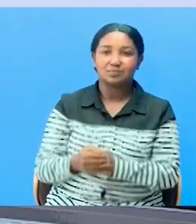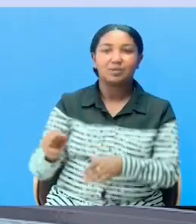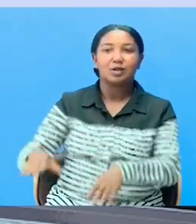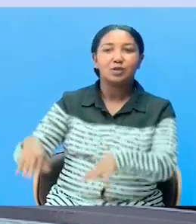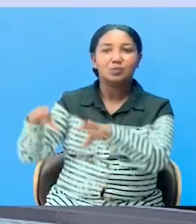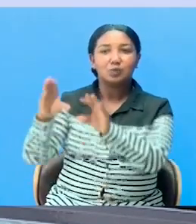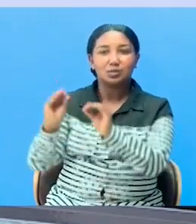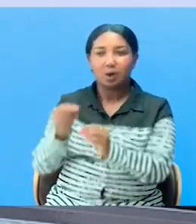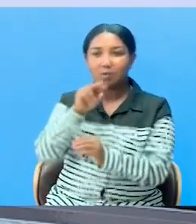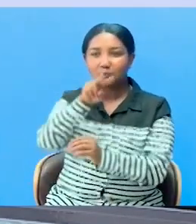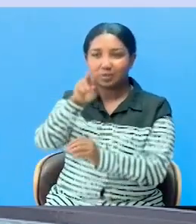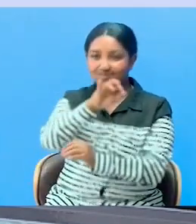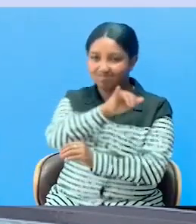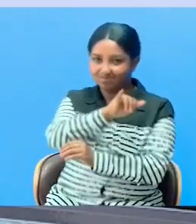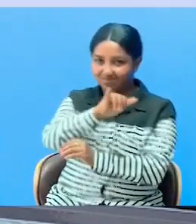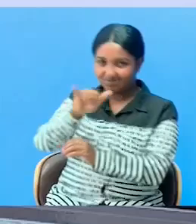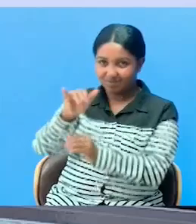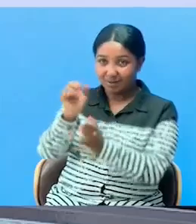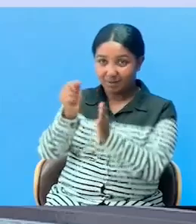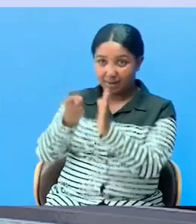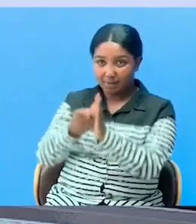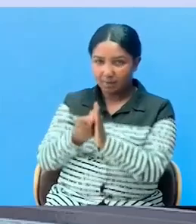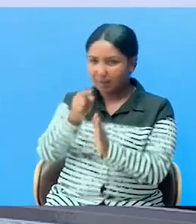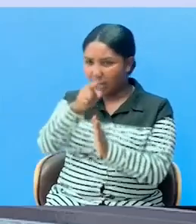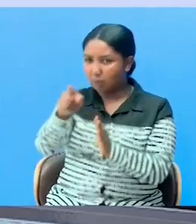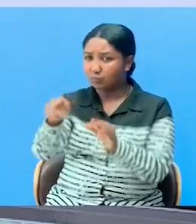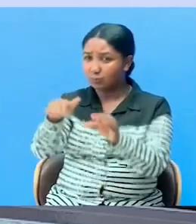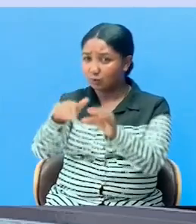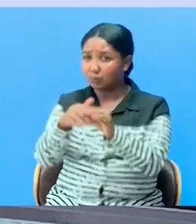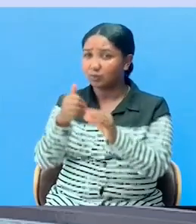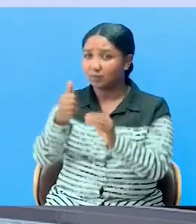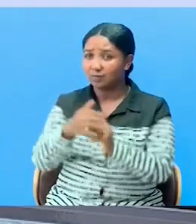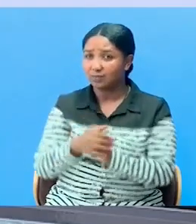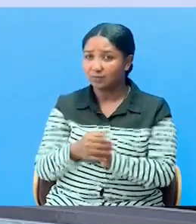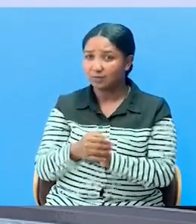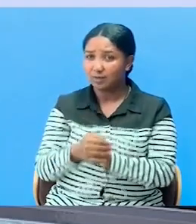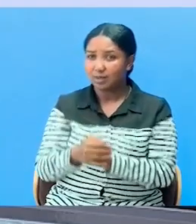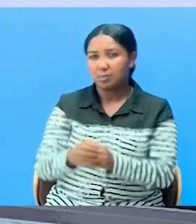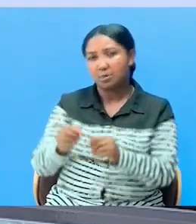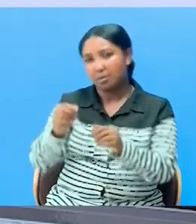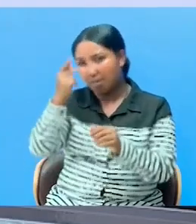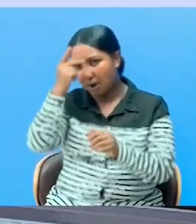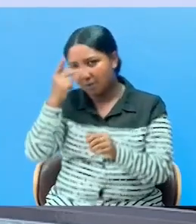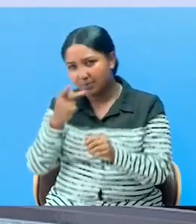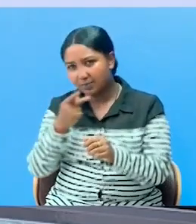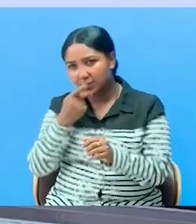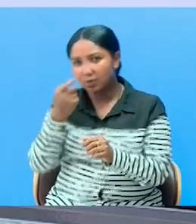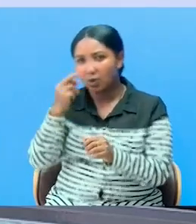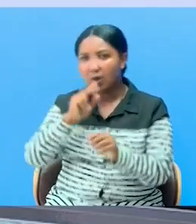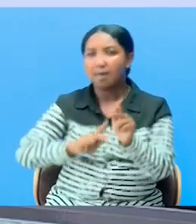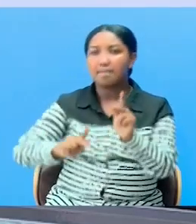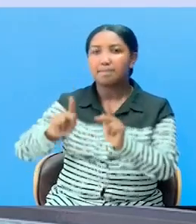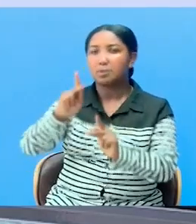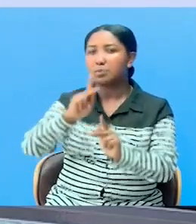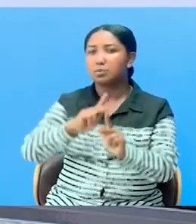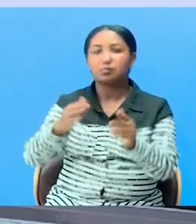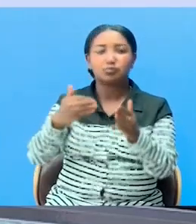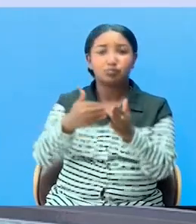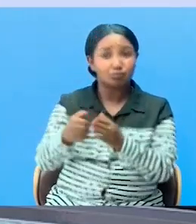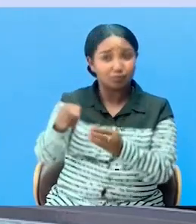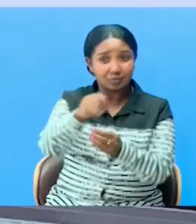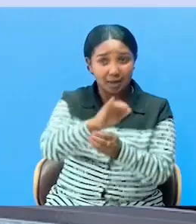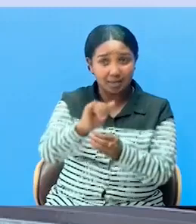student, by looking this model example, can you introduce yourself to your parents or a people that is near to